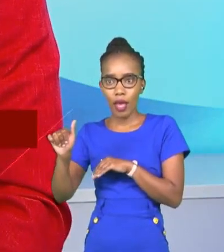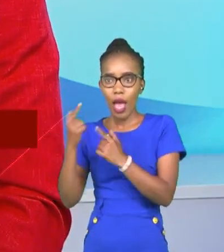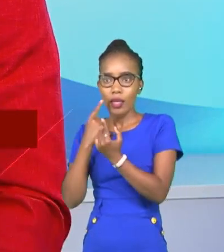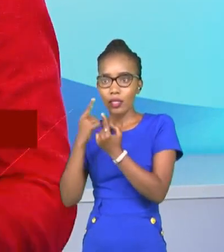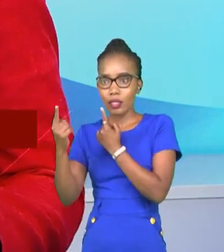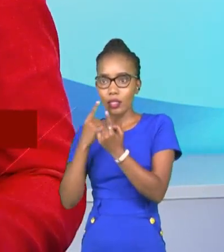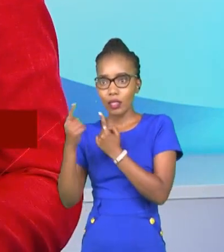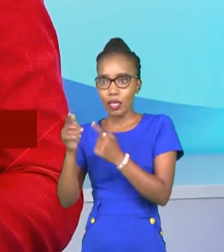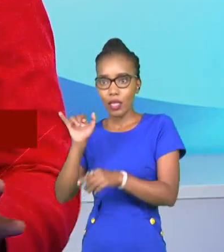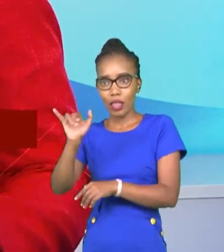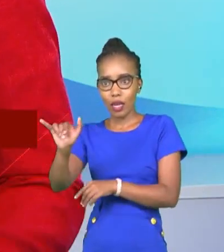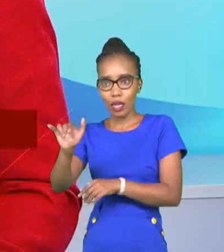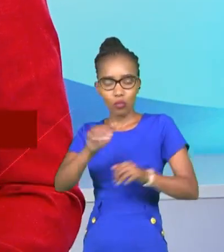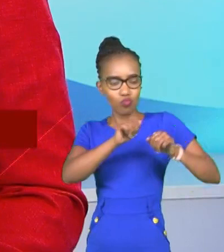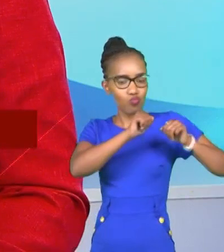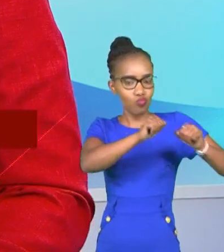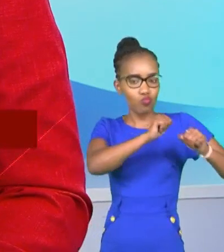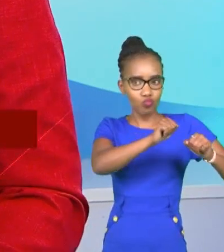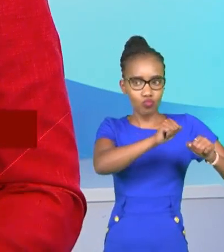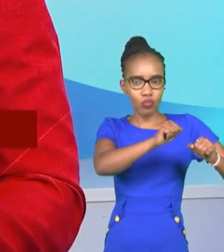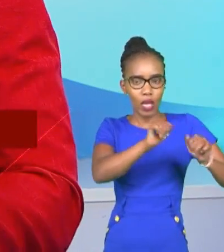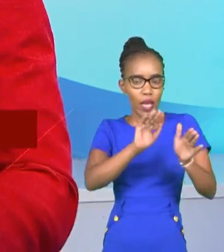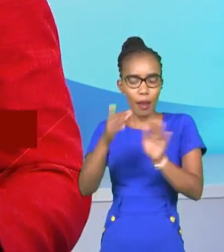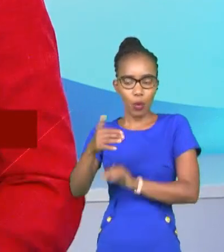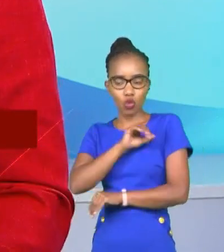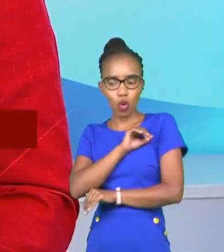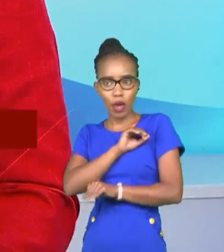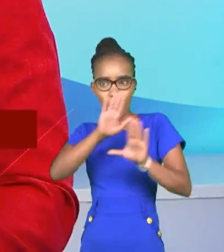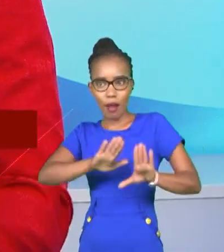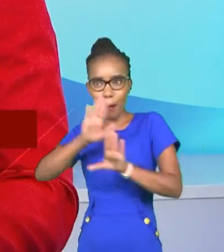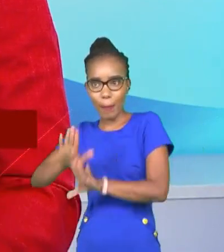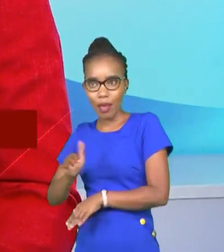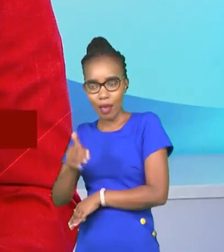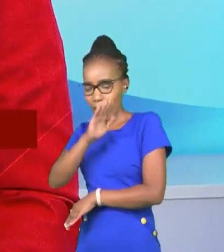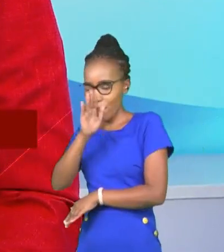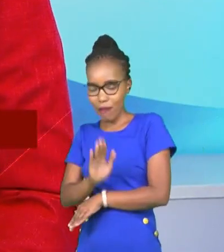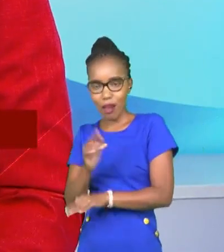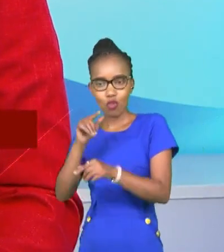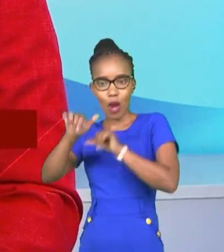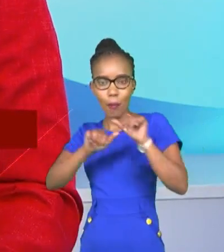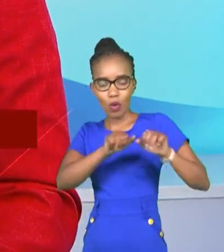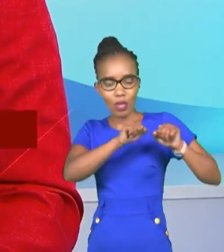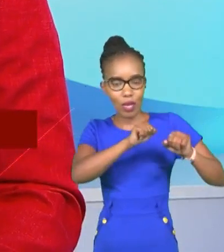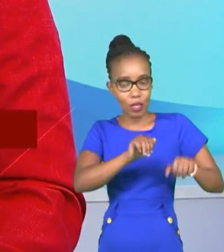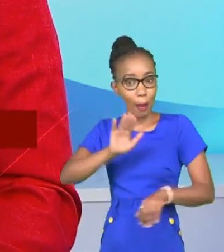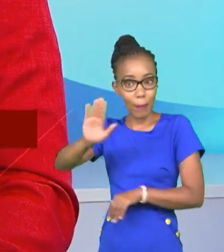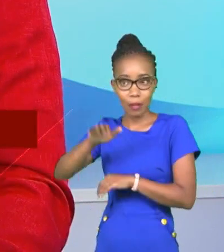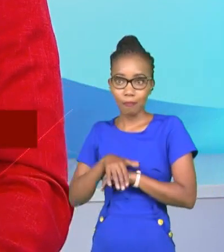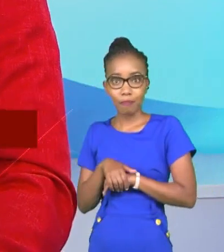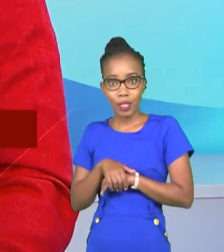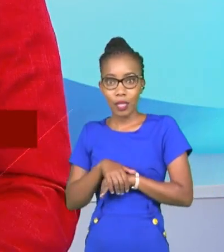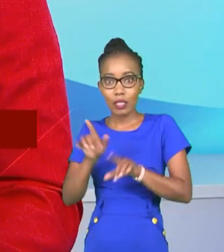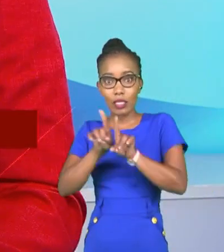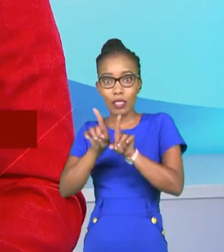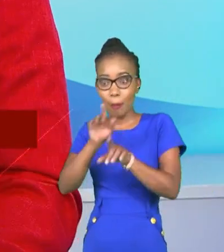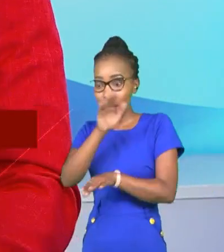mentioned dynasty in his approach or in his campaigns. There's nowhere he has mentioned that. Secondly, there's nowhere he